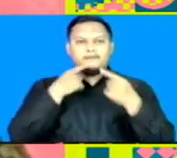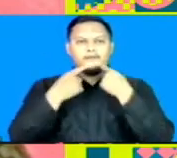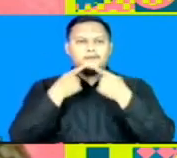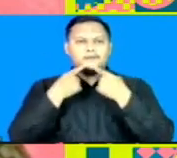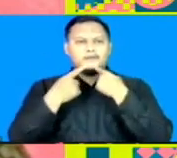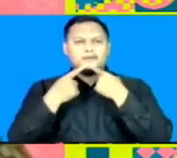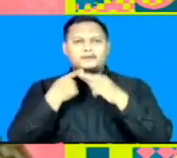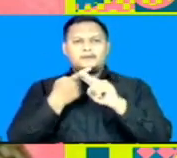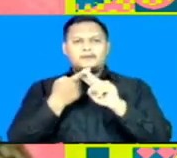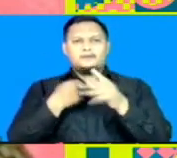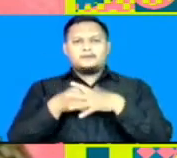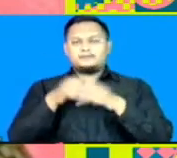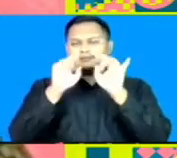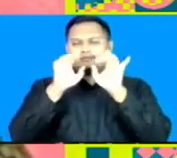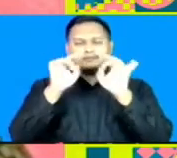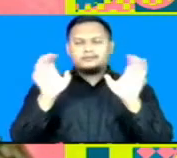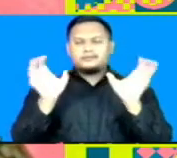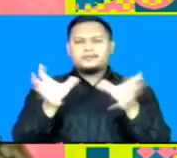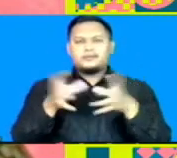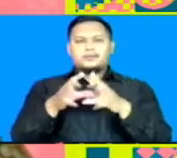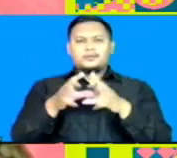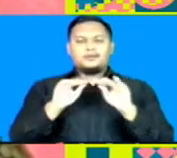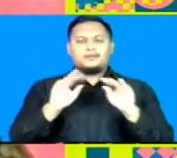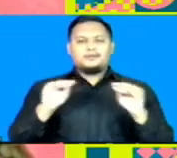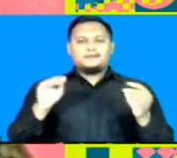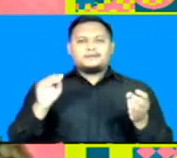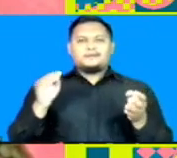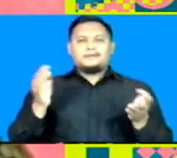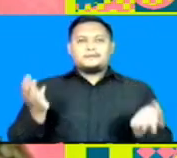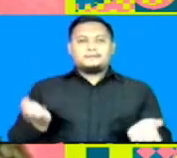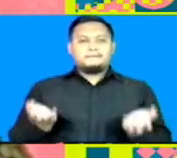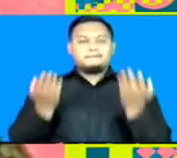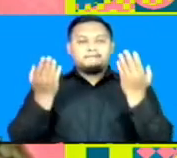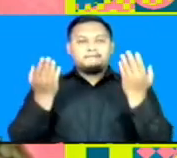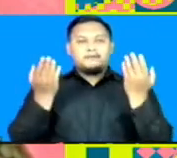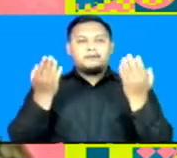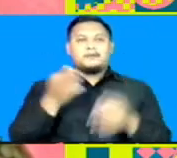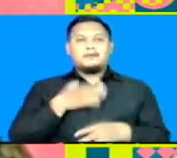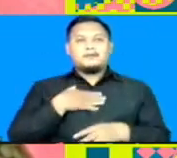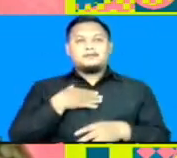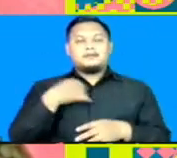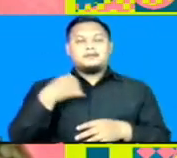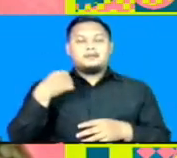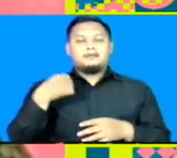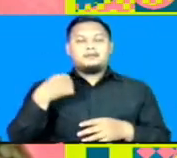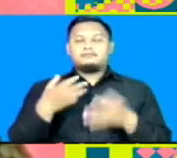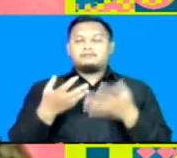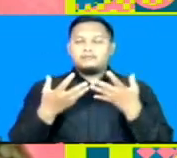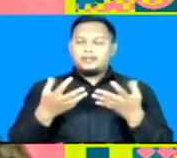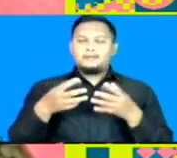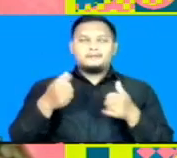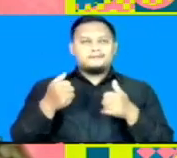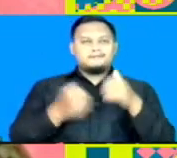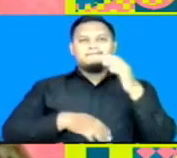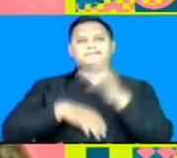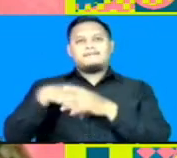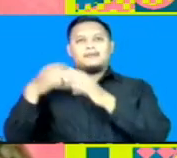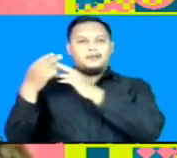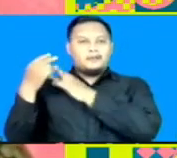doing so, we could deliver our mandates of narrowing the development gap and fostering sustainable economic